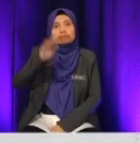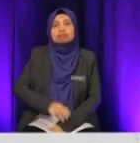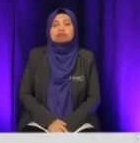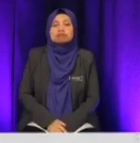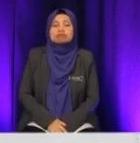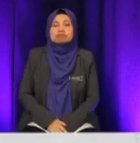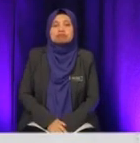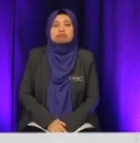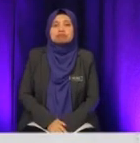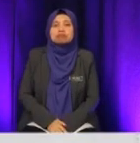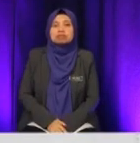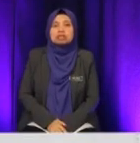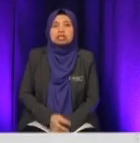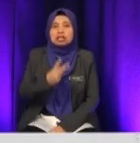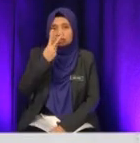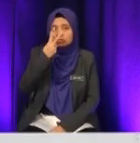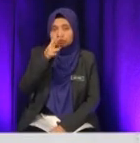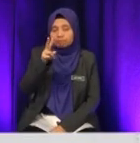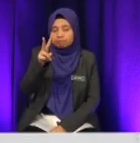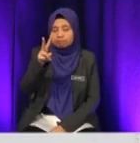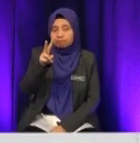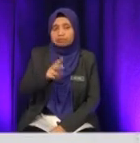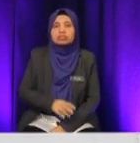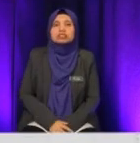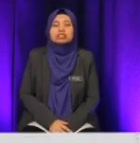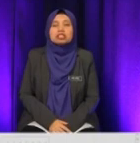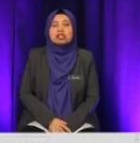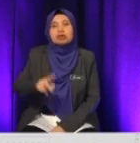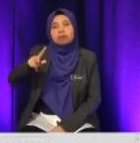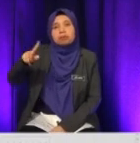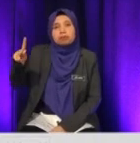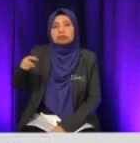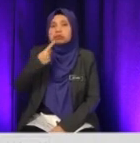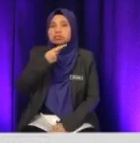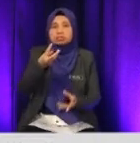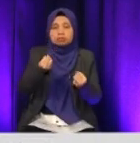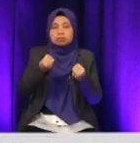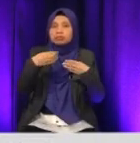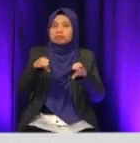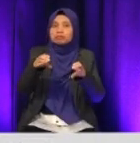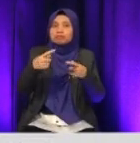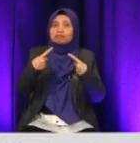Okay, can you please take a good look on the word okay. search? Okay, pupils, anyone wants to volunteer?